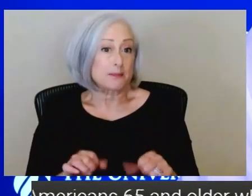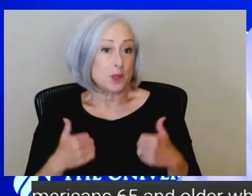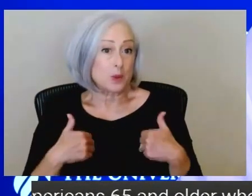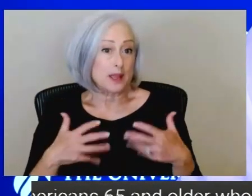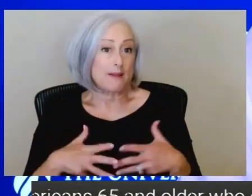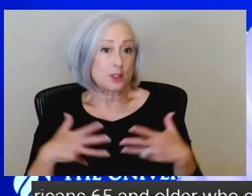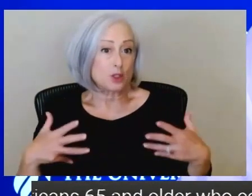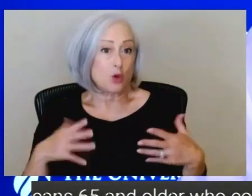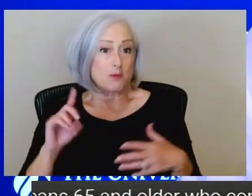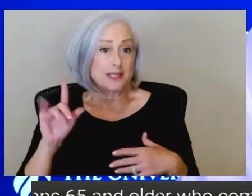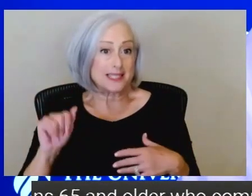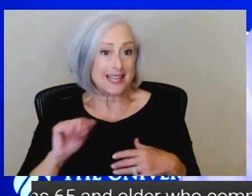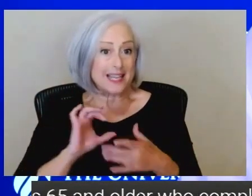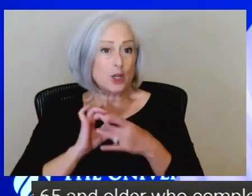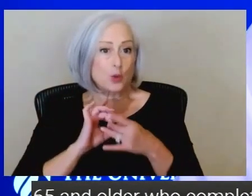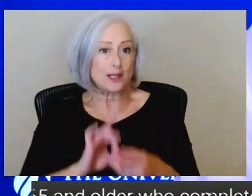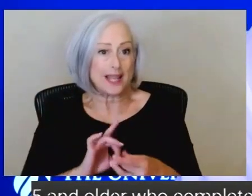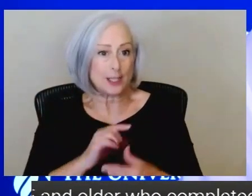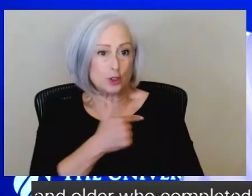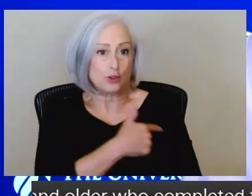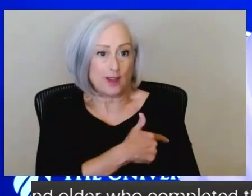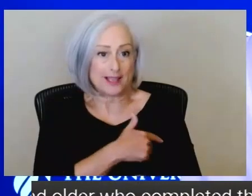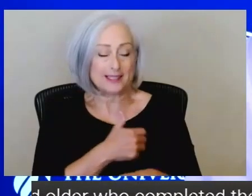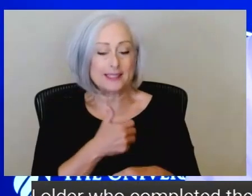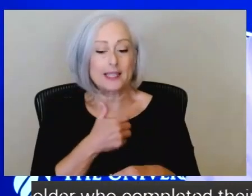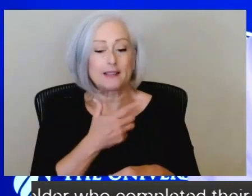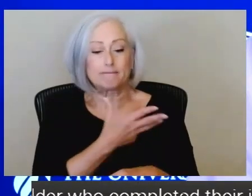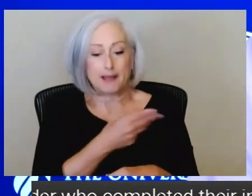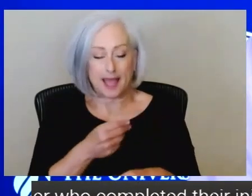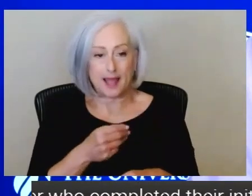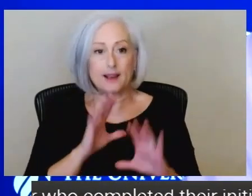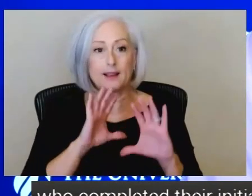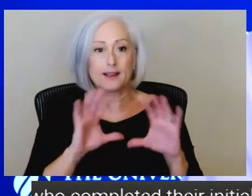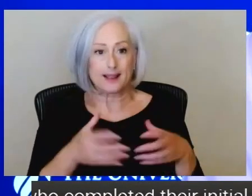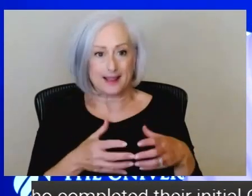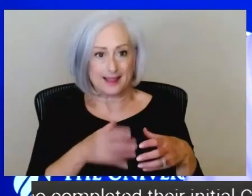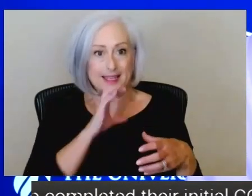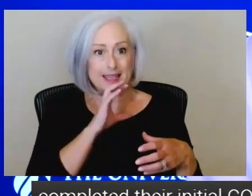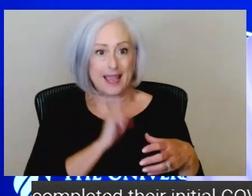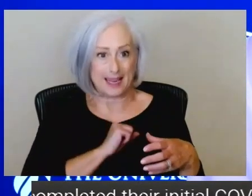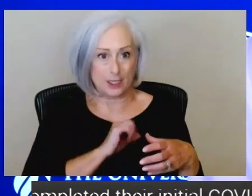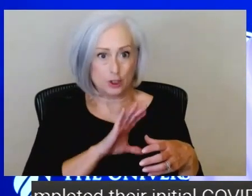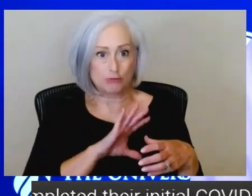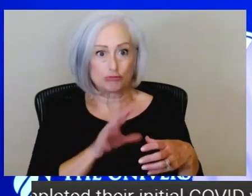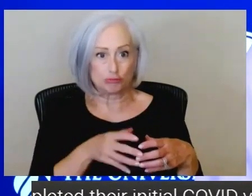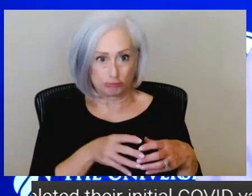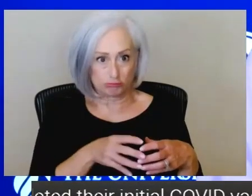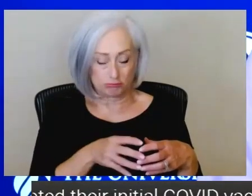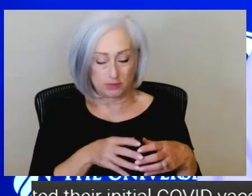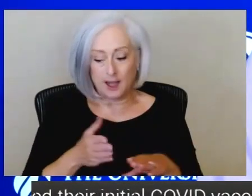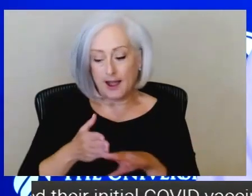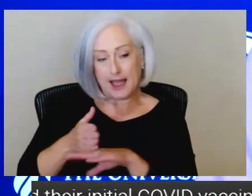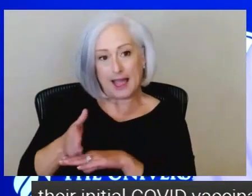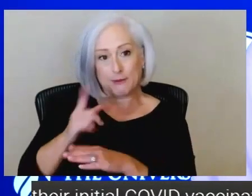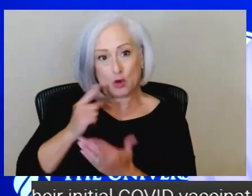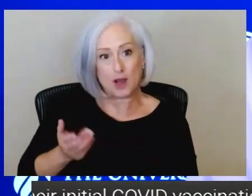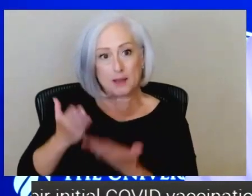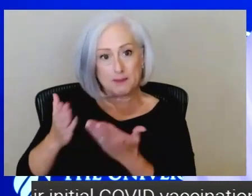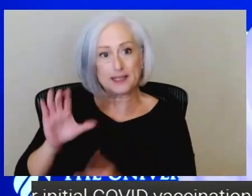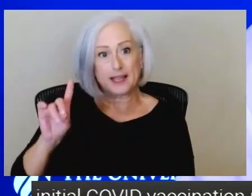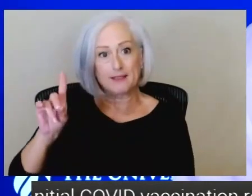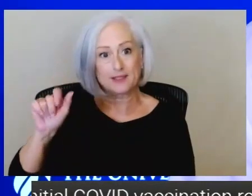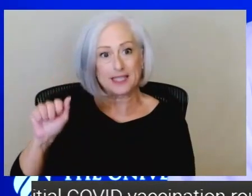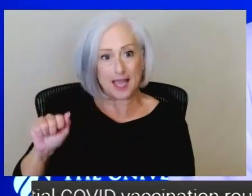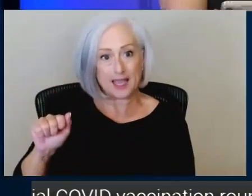the vaccines in general and that age group at this point in time, that once it's recommended by the FDA, that we will be able to do